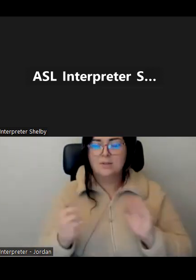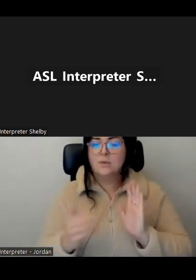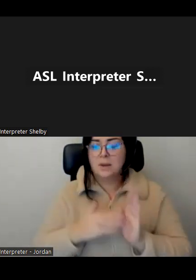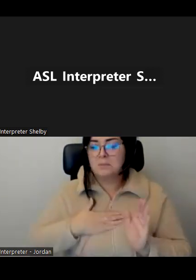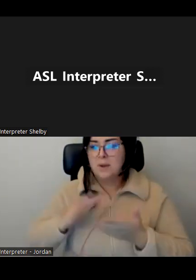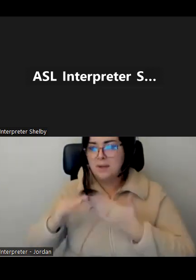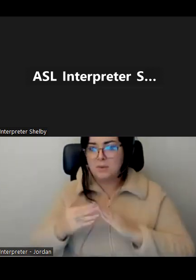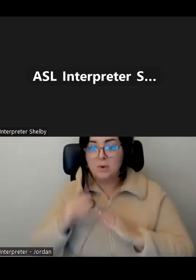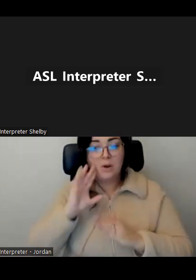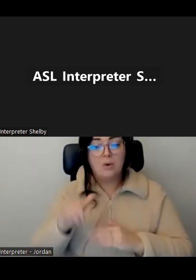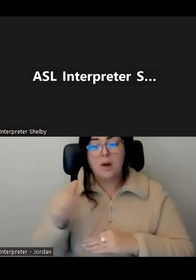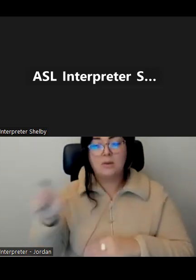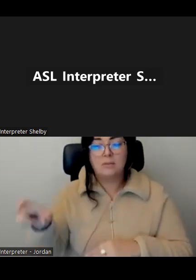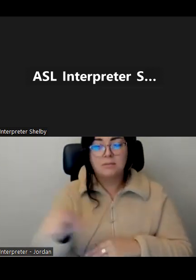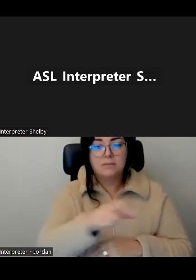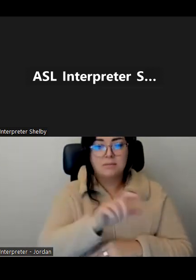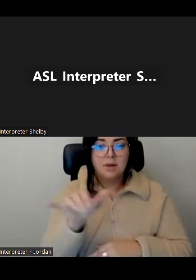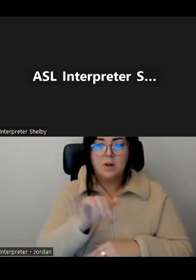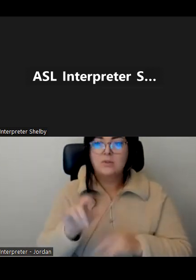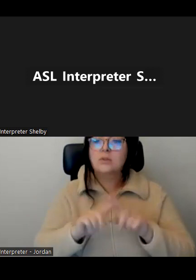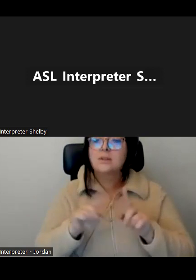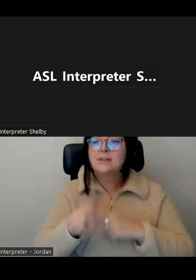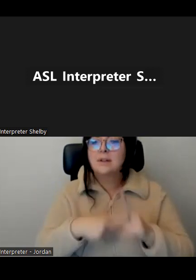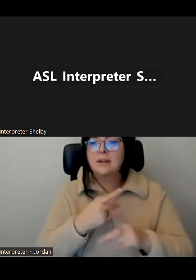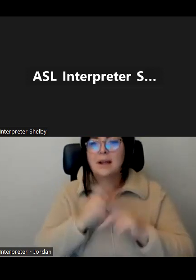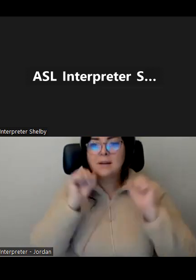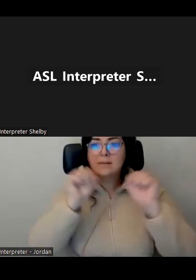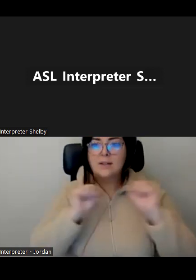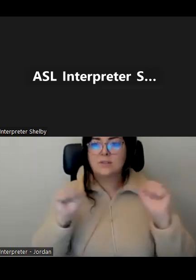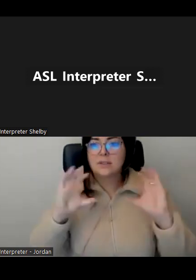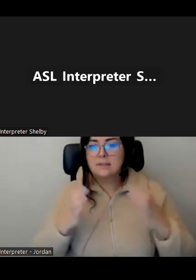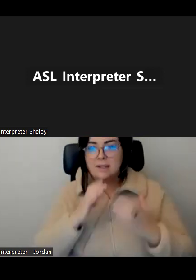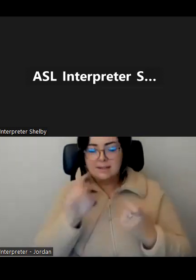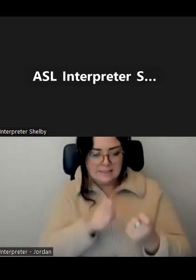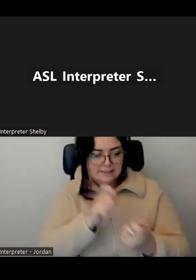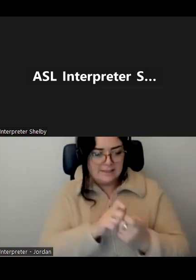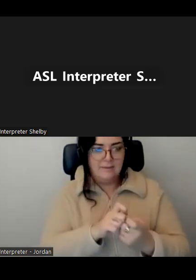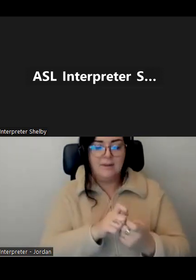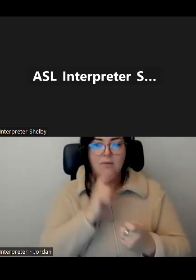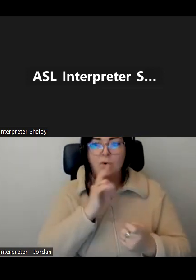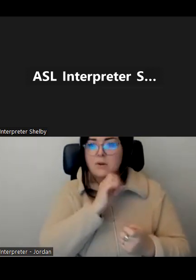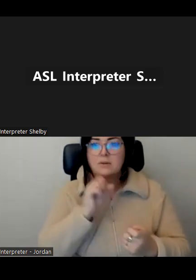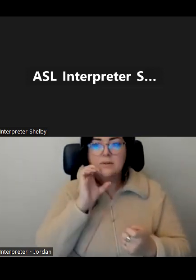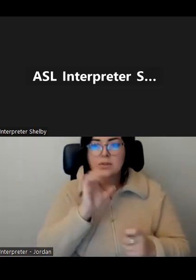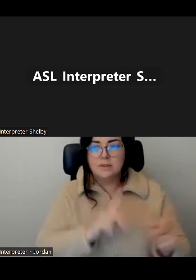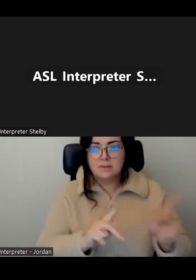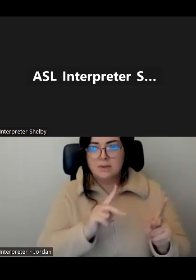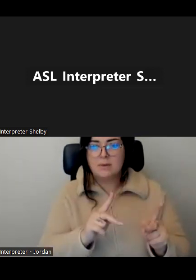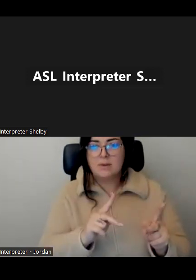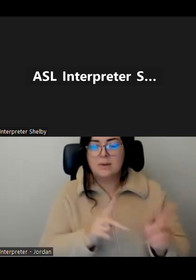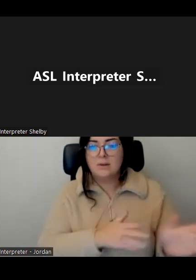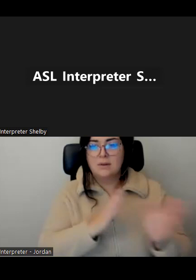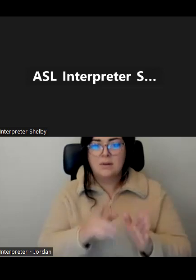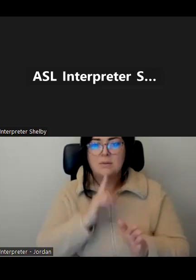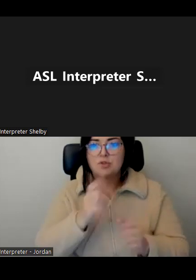and other communities, I've heard of various exercise classes specifically for seniors. And I'm sure a lot of